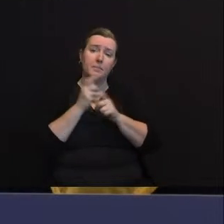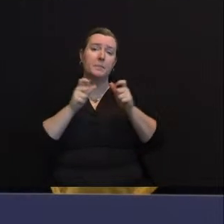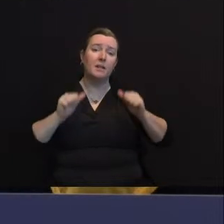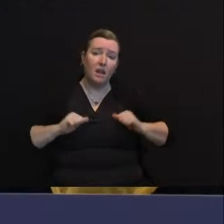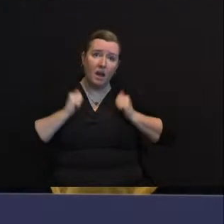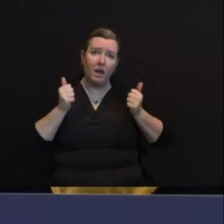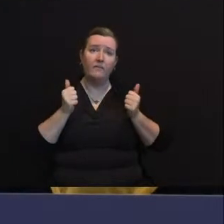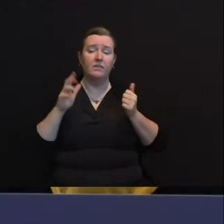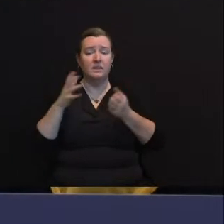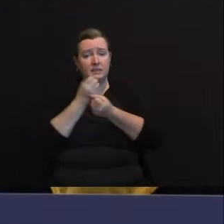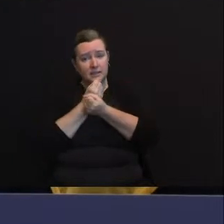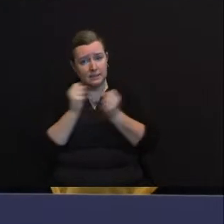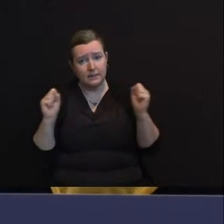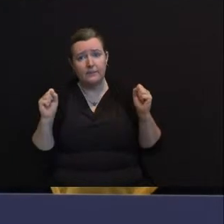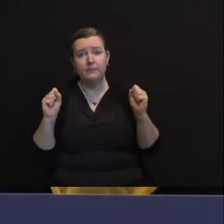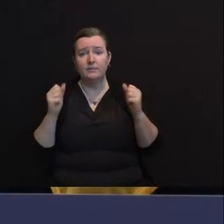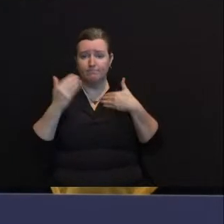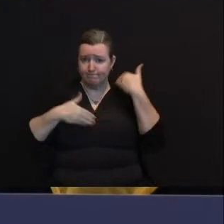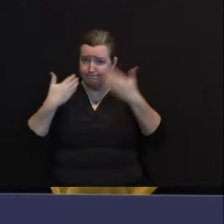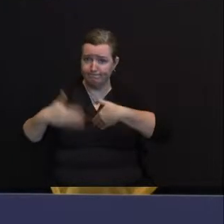for that if that's the case.